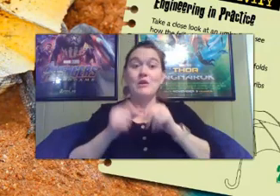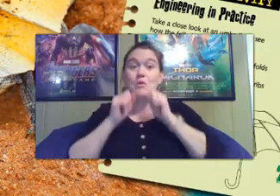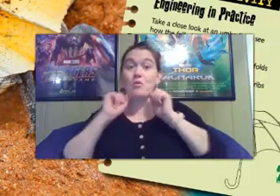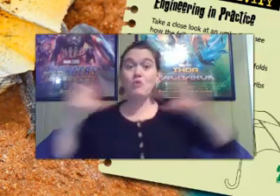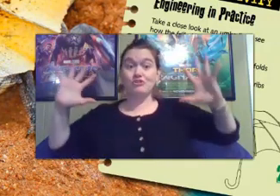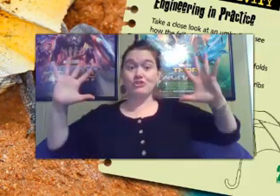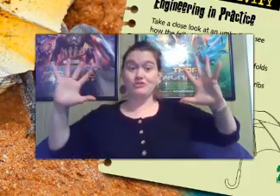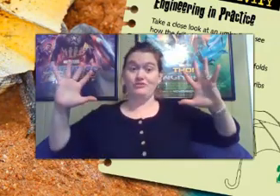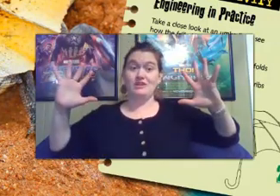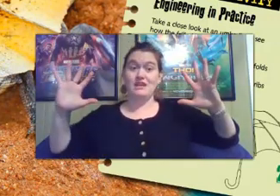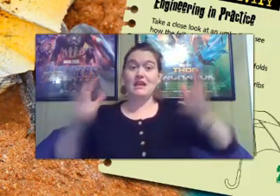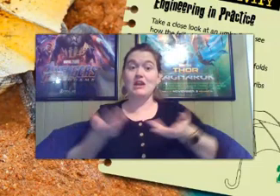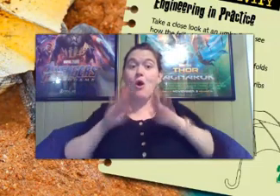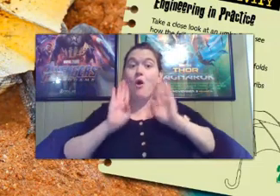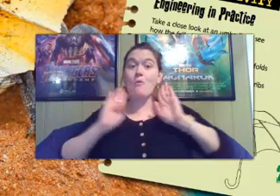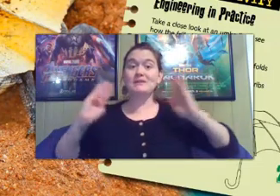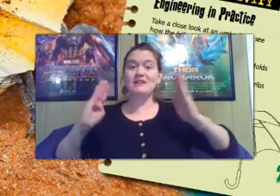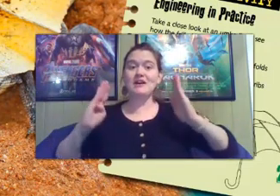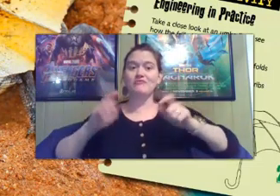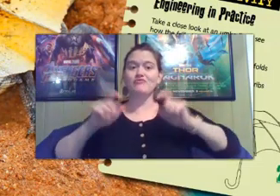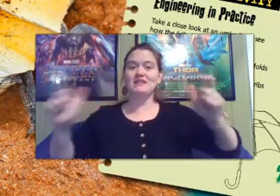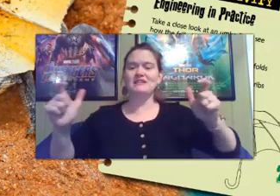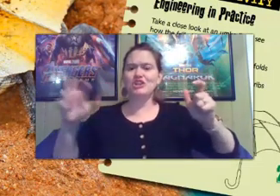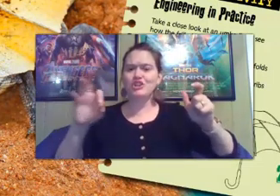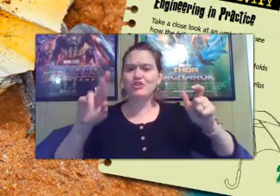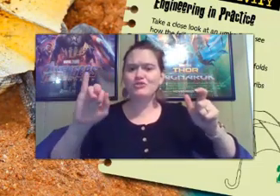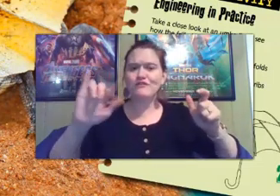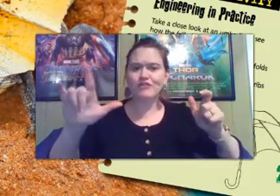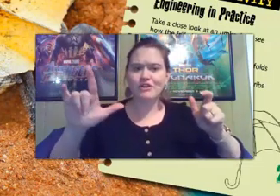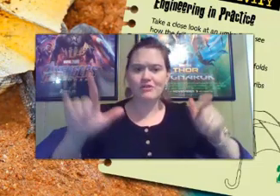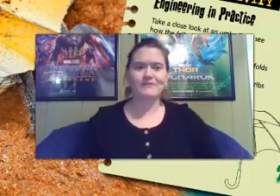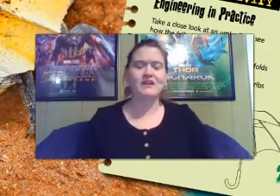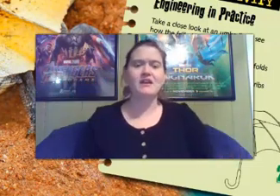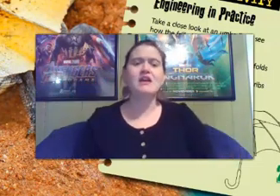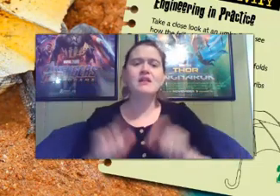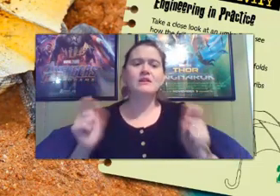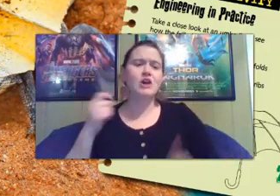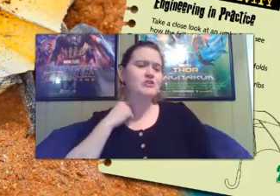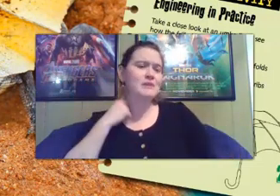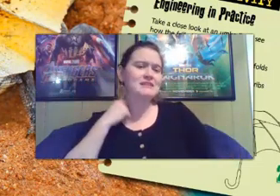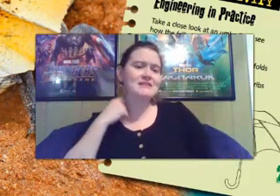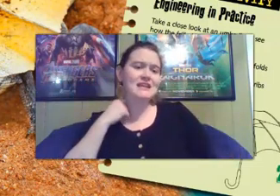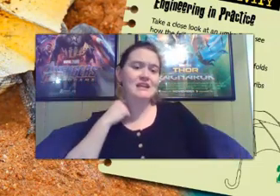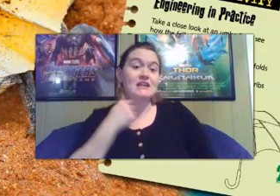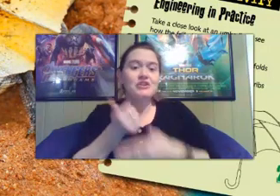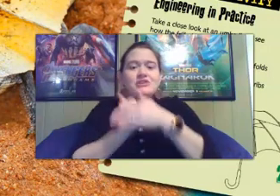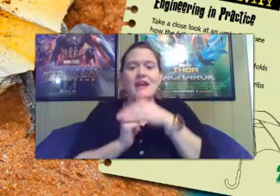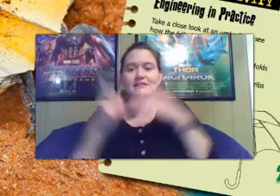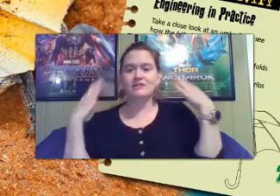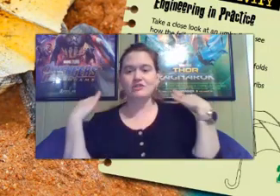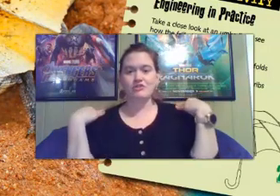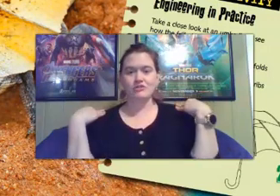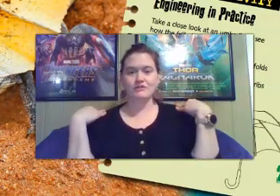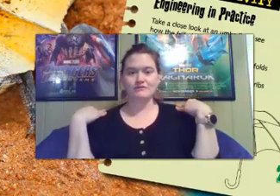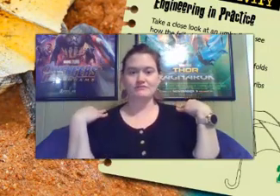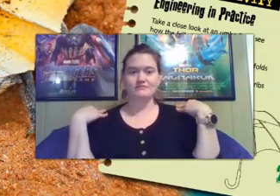And then whoosh, it opens up and raises a huge frill. The large piece of skin usually hangs